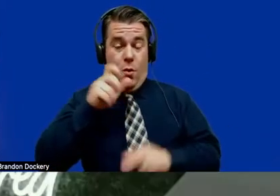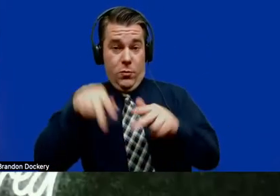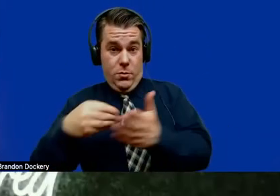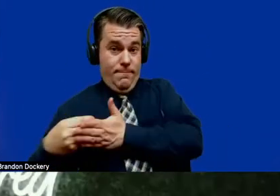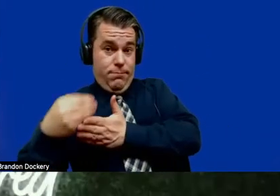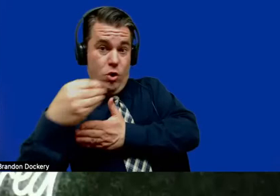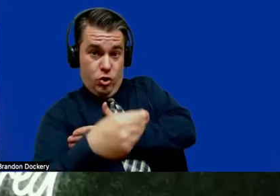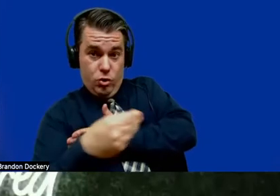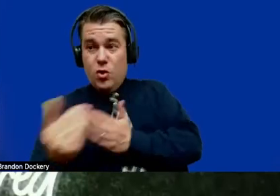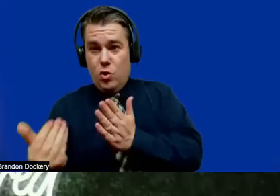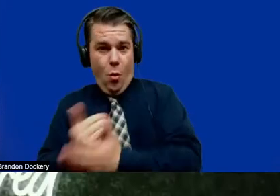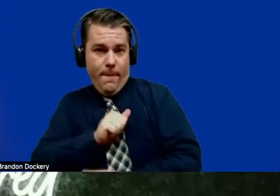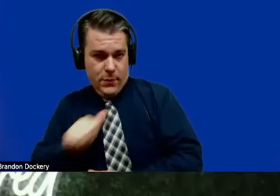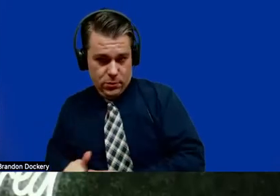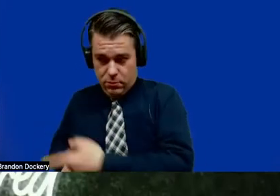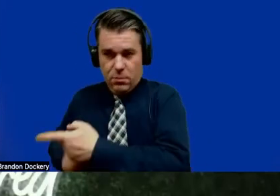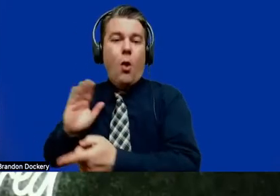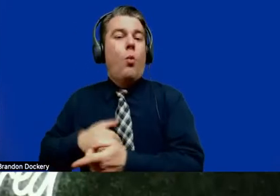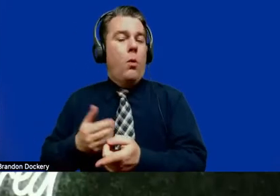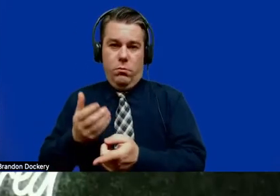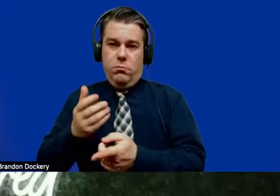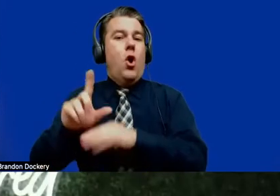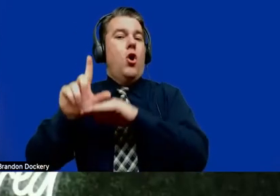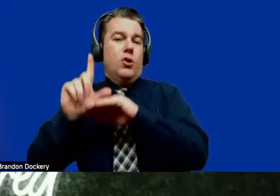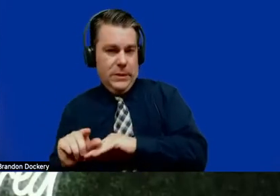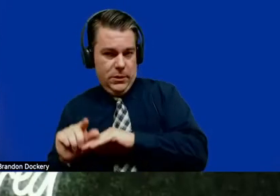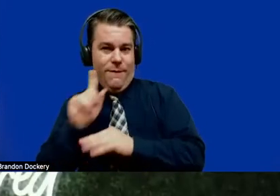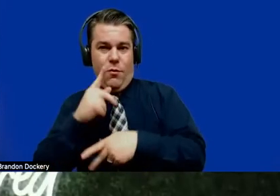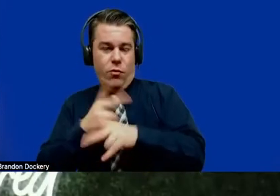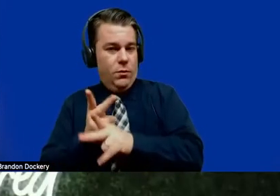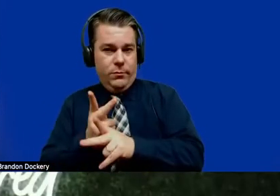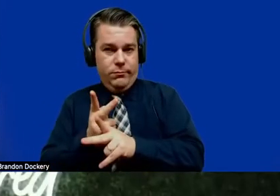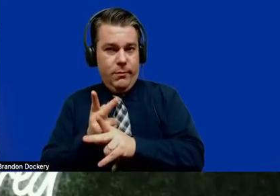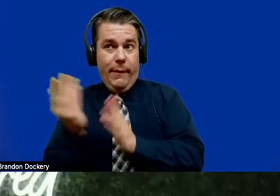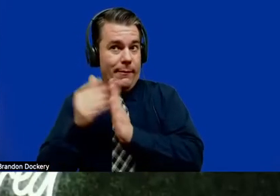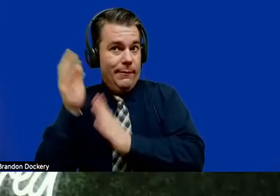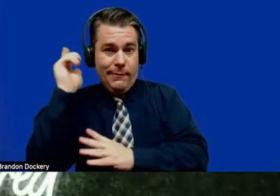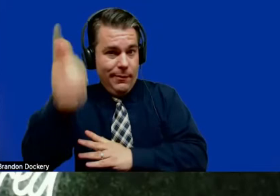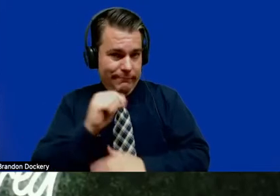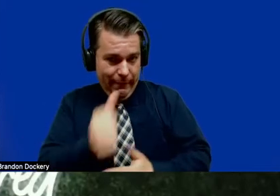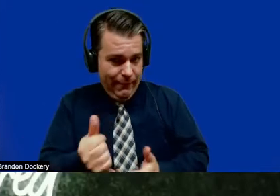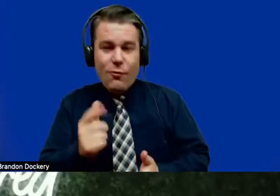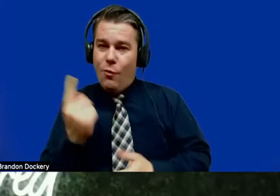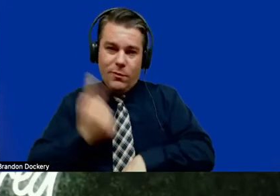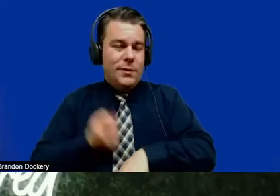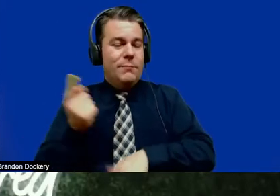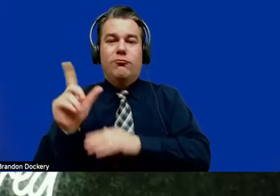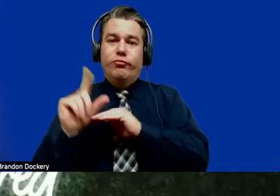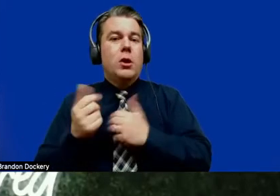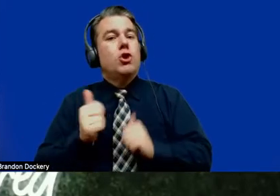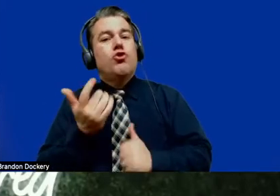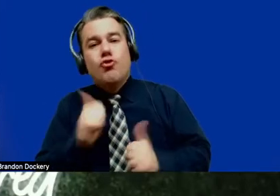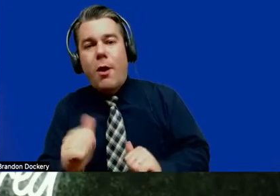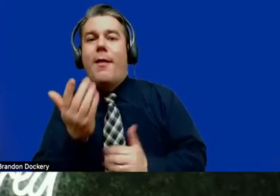the new ambassador, because they're going to get deals on products that they will never get again, but they're going to be able to try things, or they're going to be able to just get a